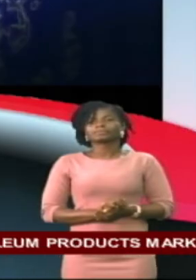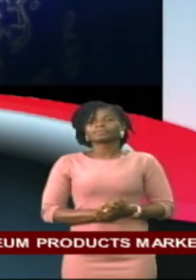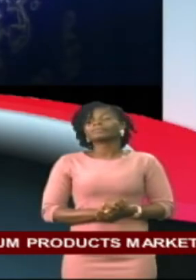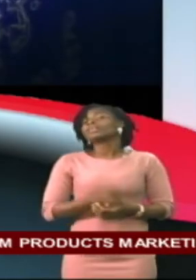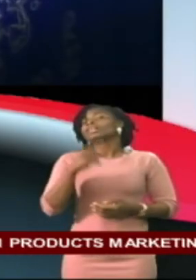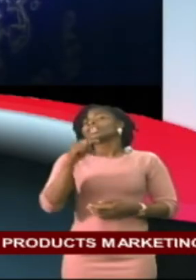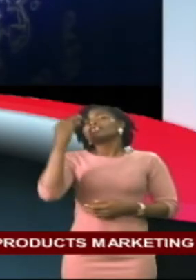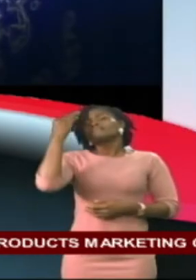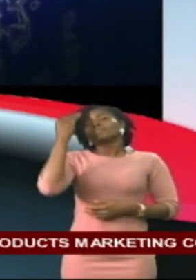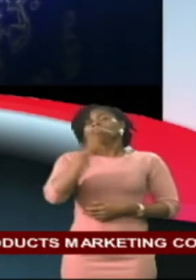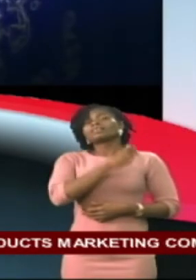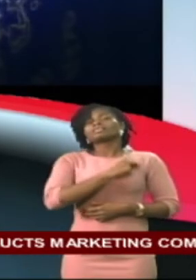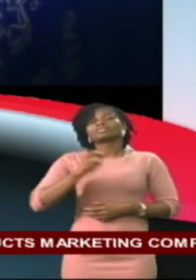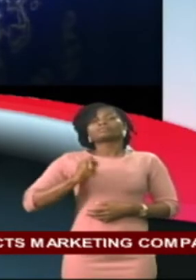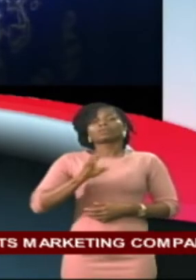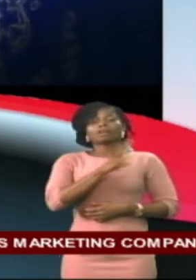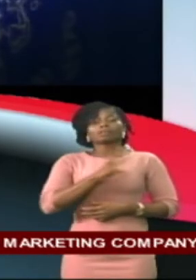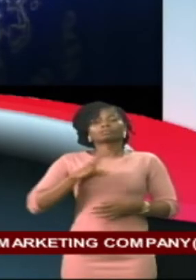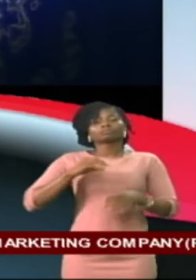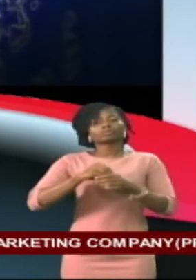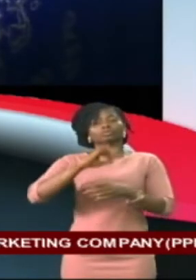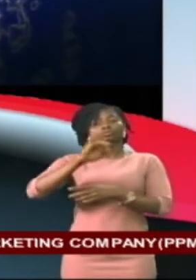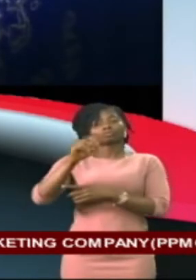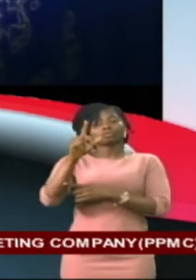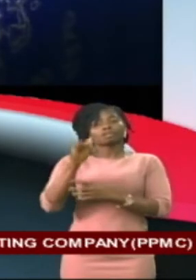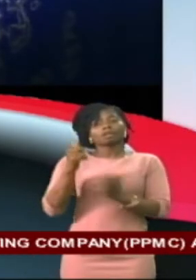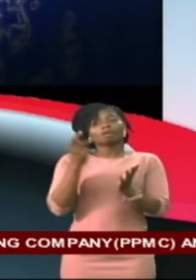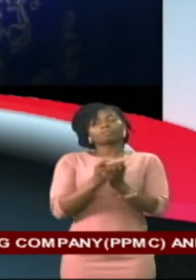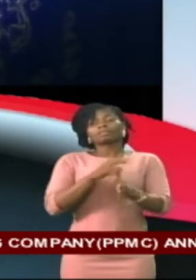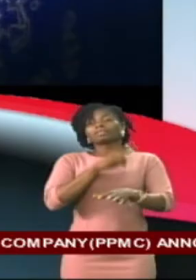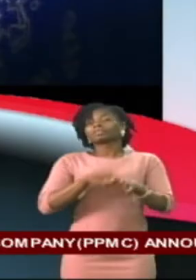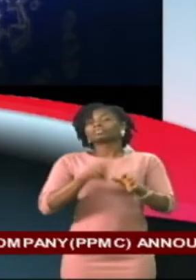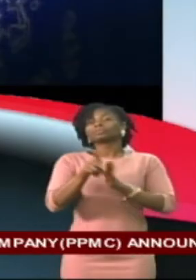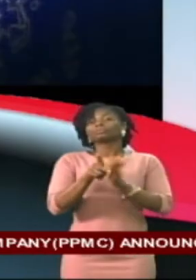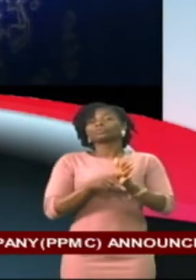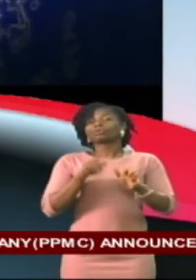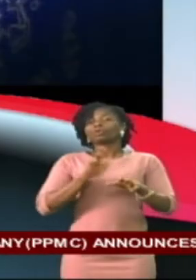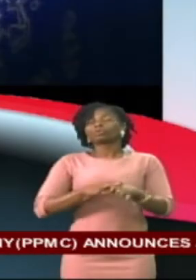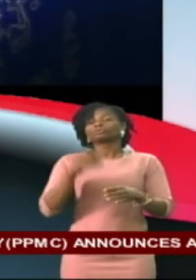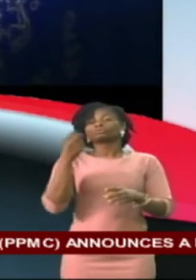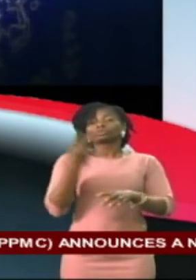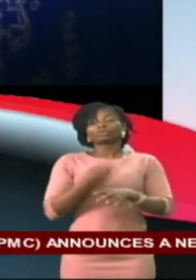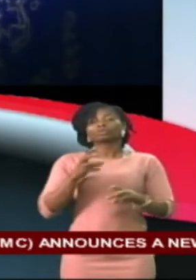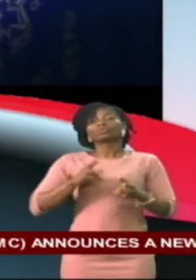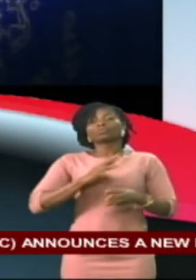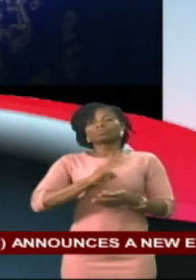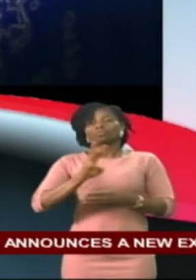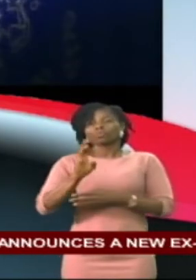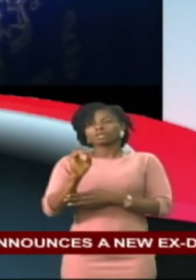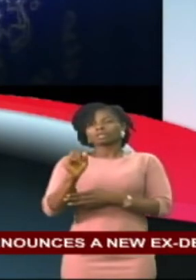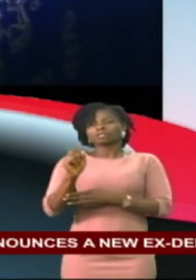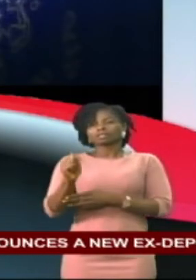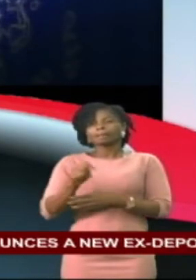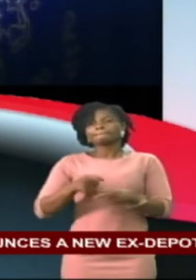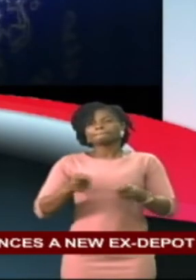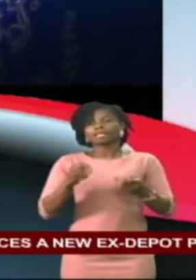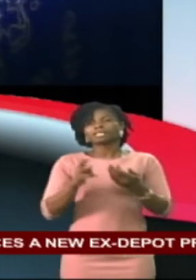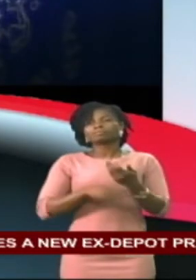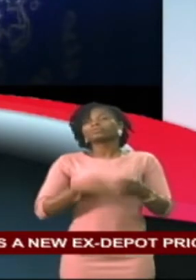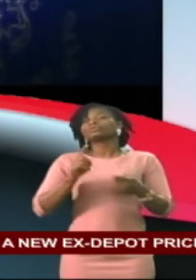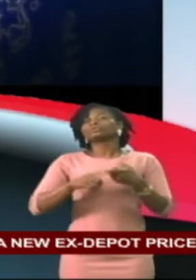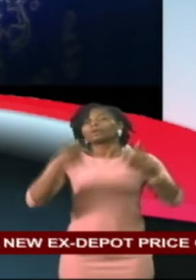The Federal Executive Council in July approved the National Policy on Solid Waste Management and National Forest Policy to